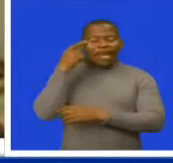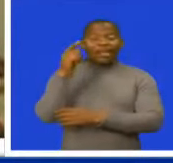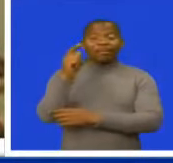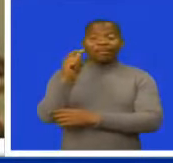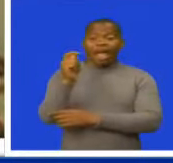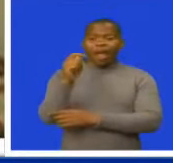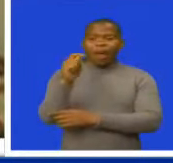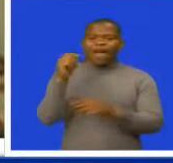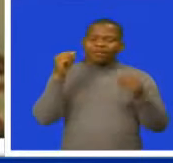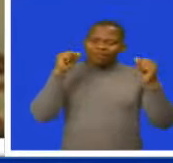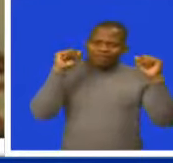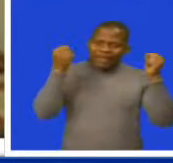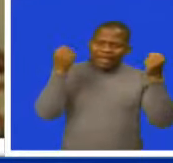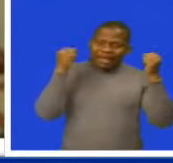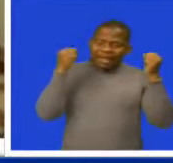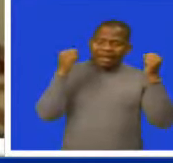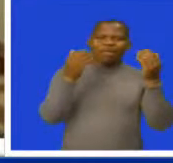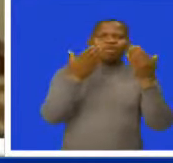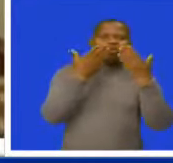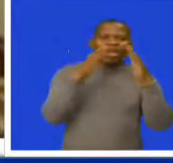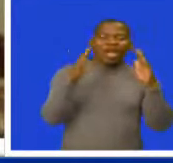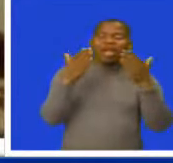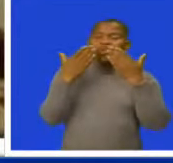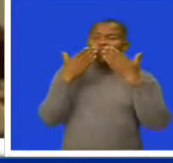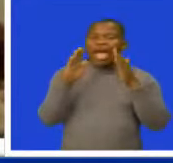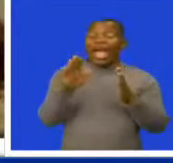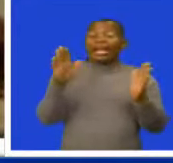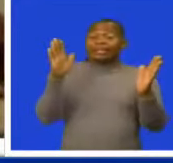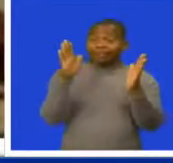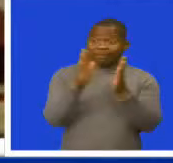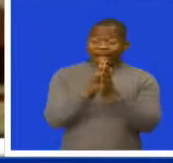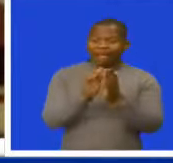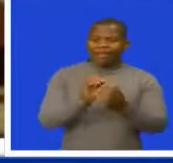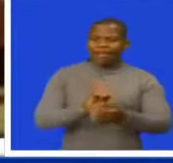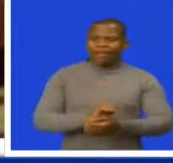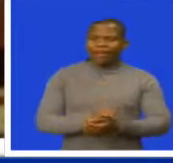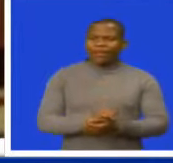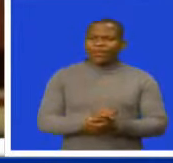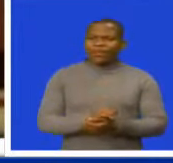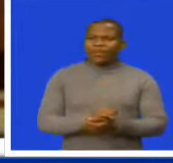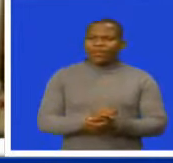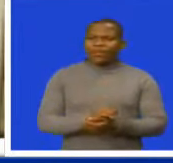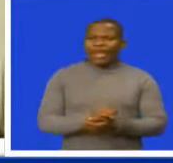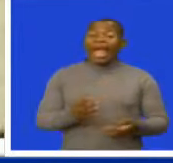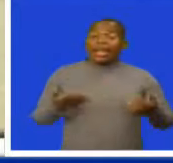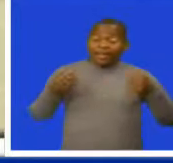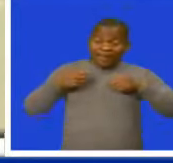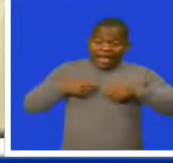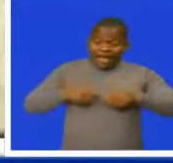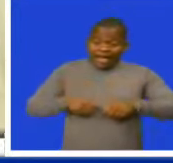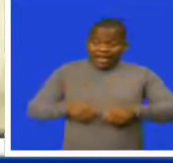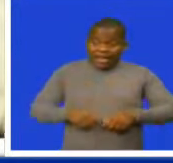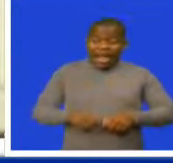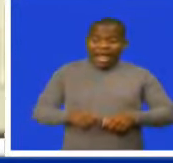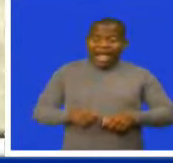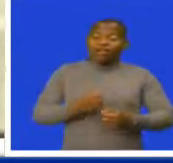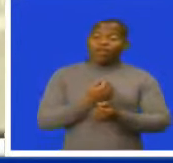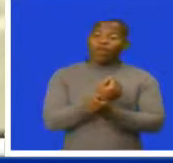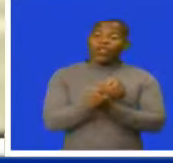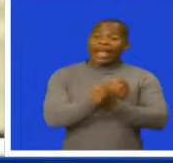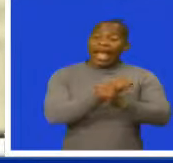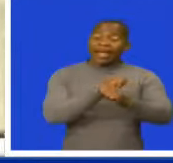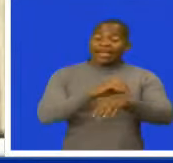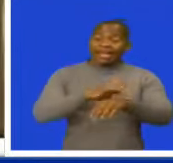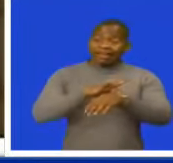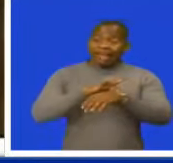umkhuhlane iCOVID-19 kanye netimpahla tekuvikela wona lo mkhuhlane. Mbasada welive leTaiwan Jeremy Liang uthi